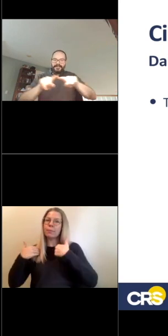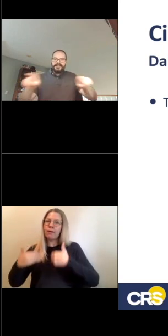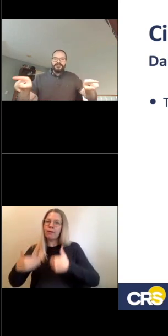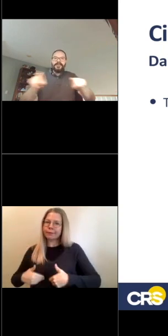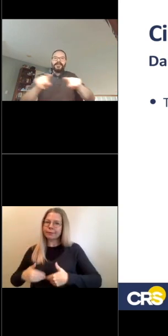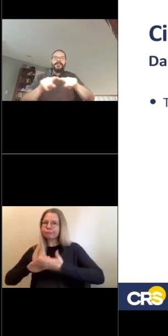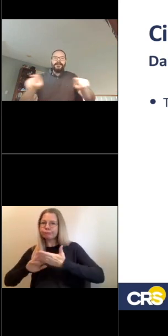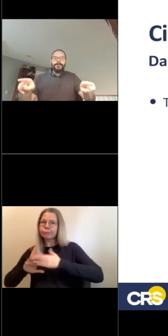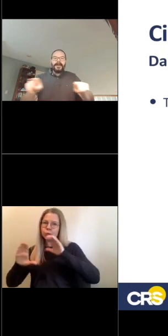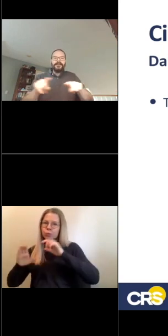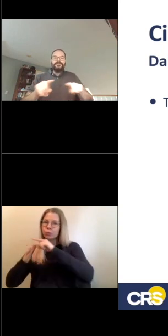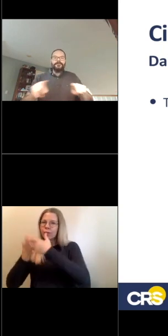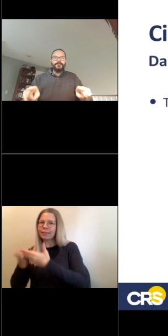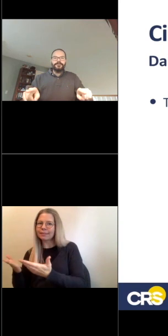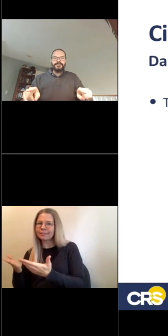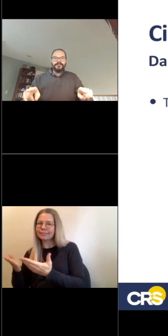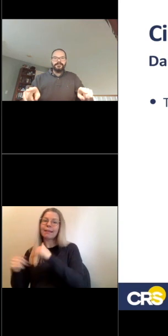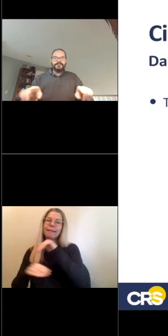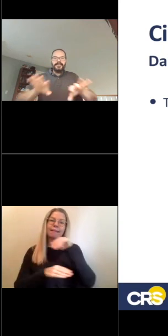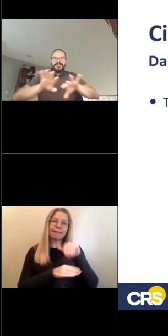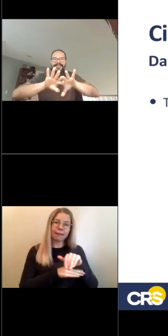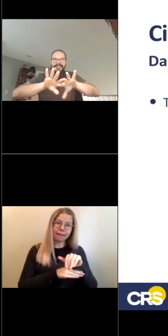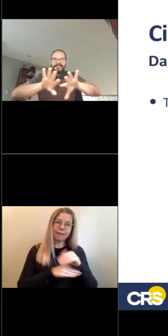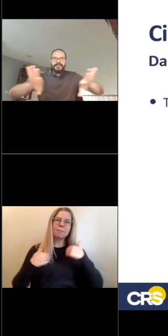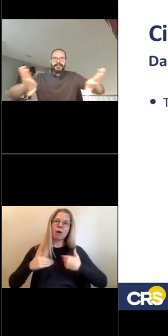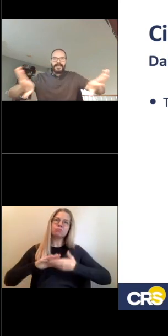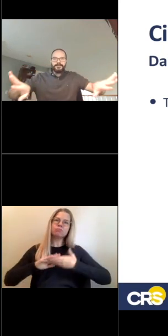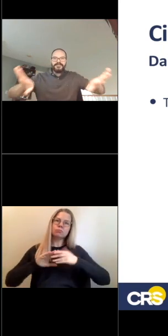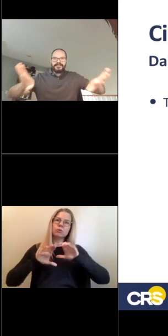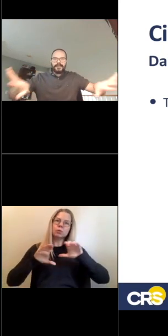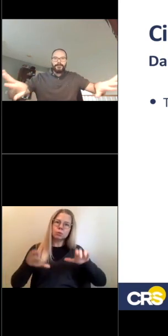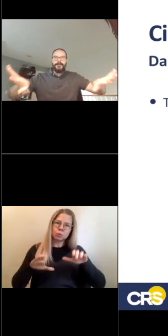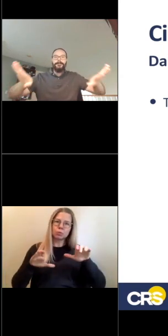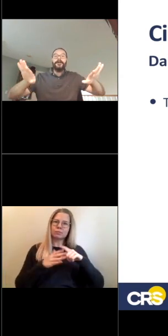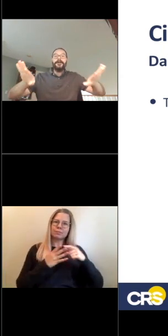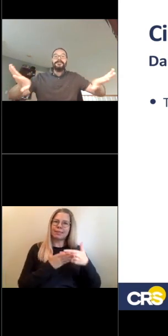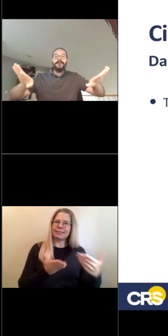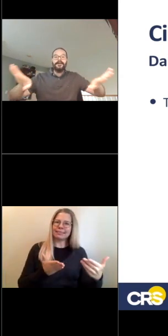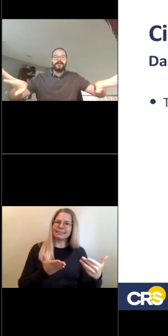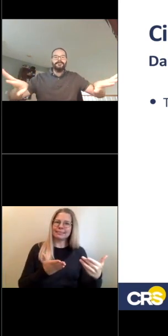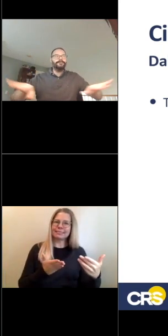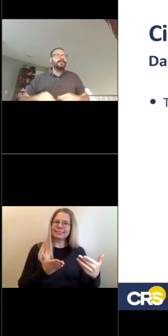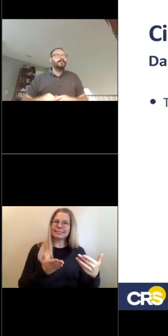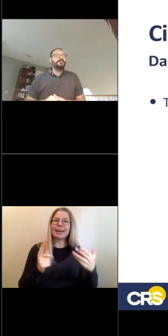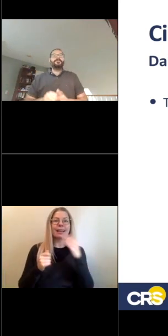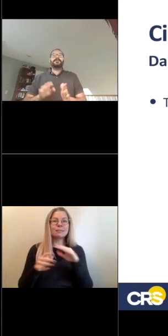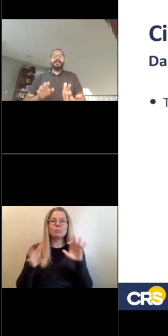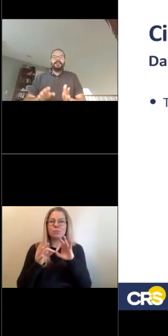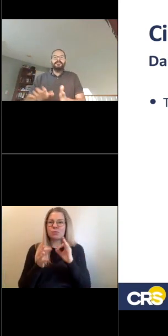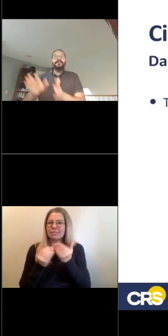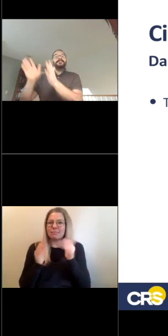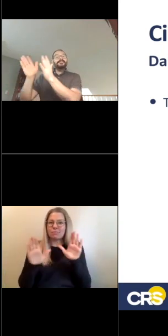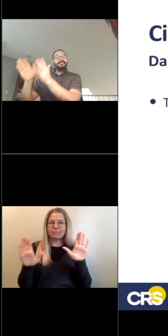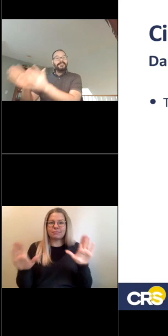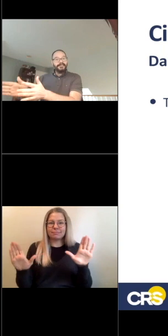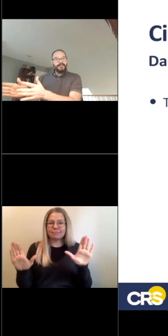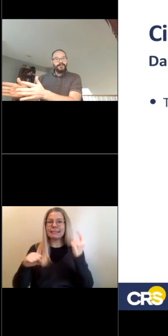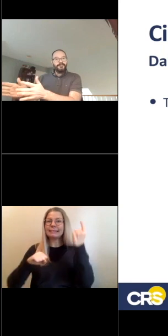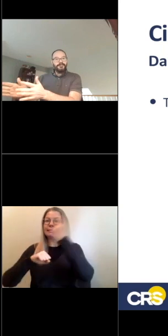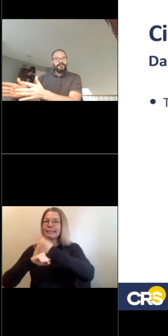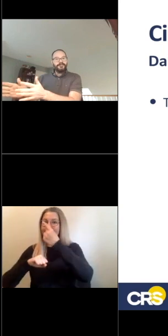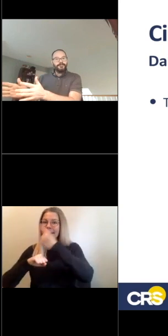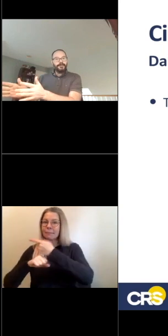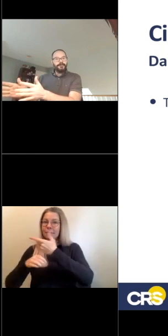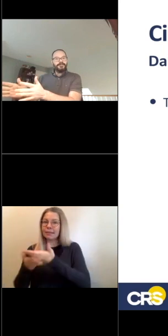is that these are incompatible processes. They need to be kept separate by time. So again,